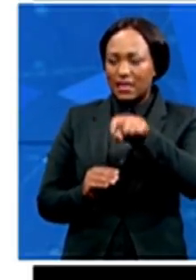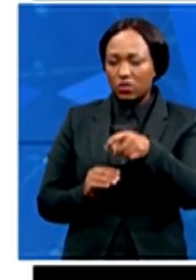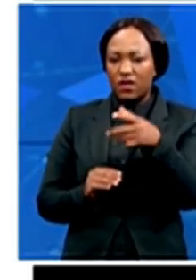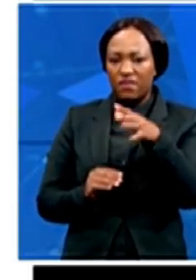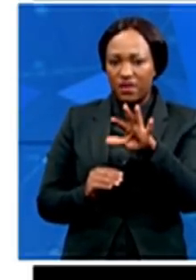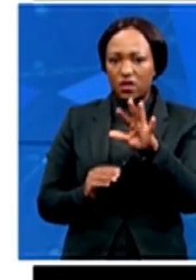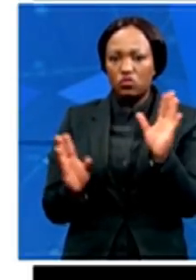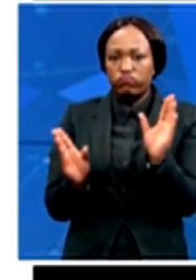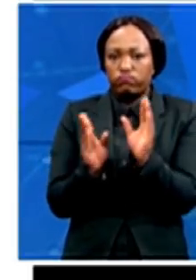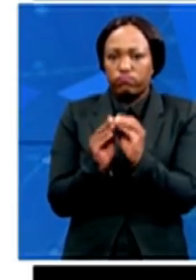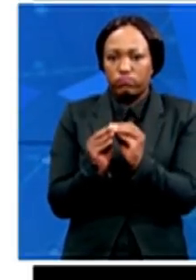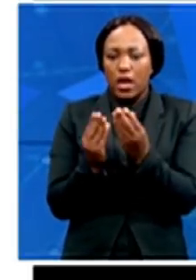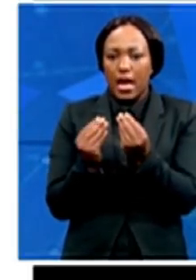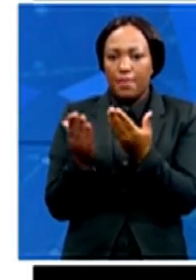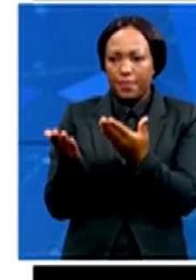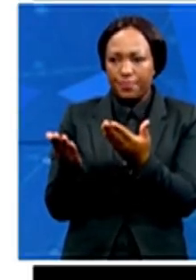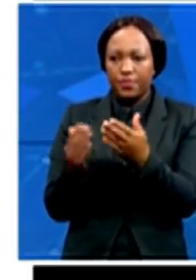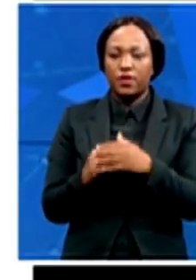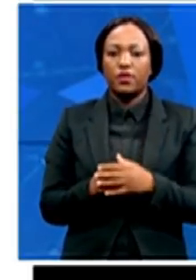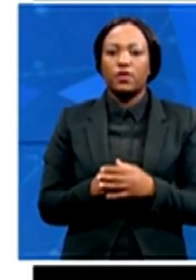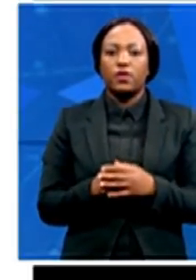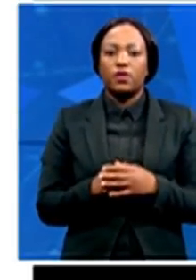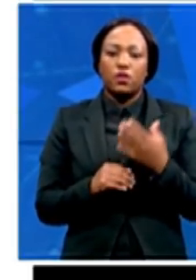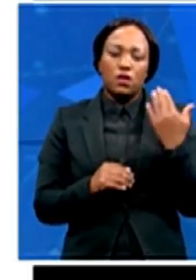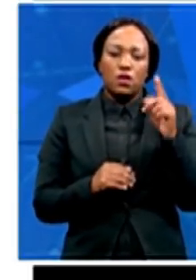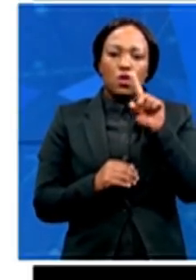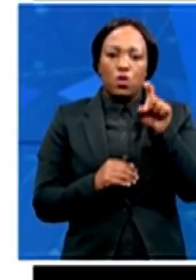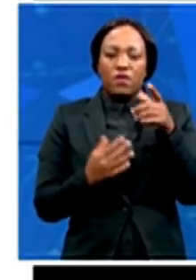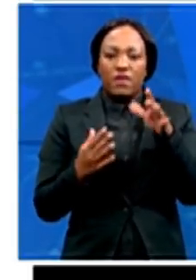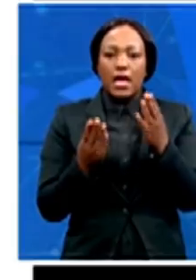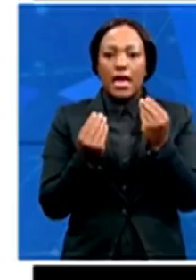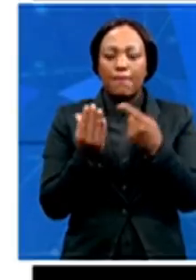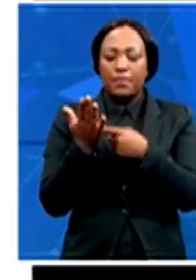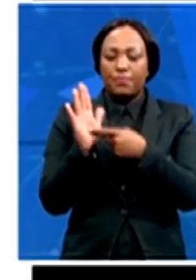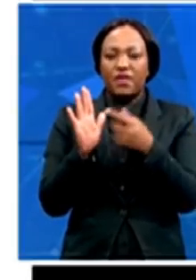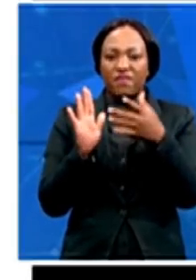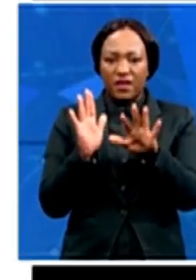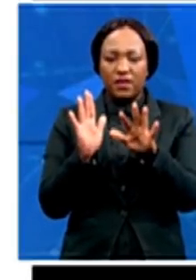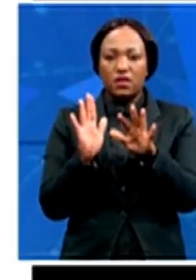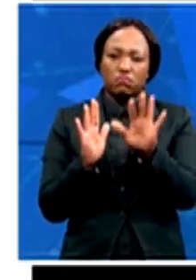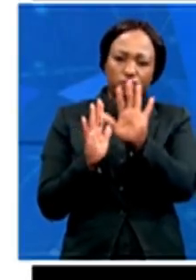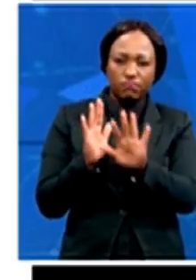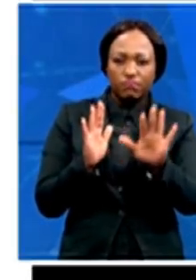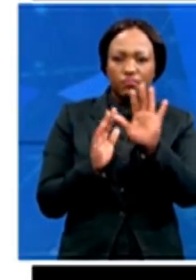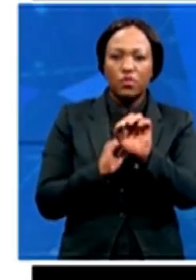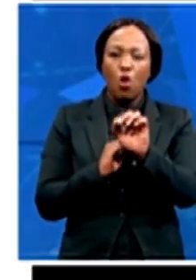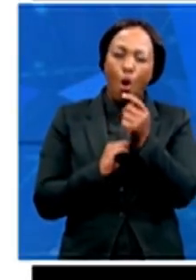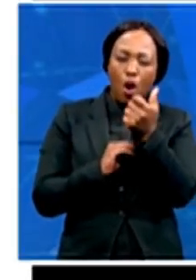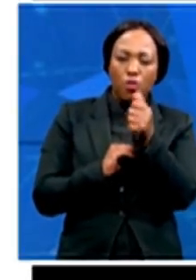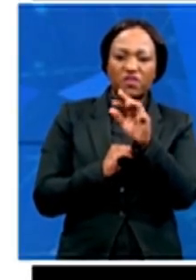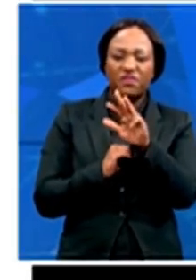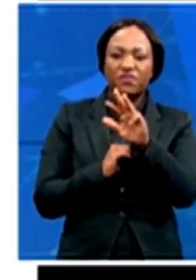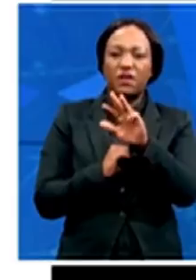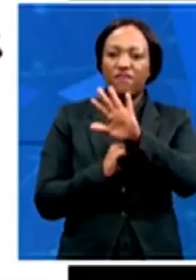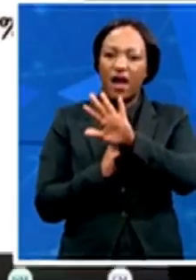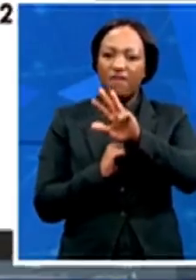week, a question was asked. So our figures show that almost 59% of people vaccinated are women in this province,